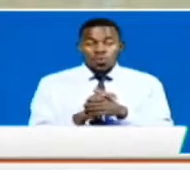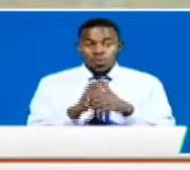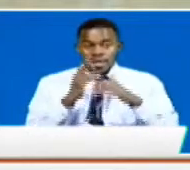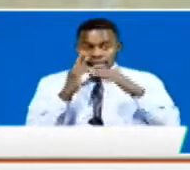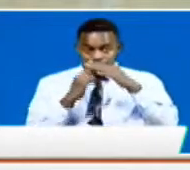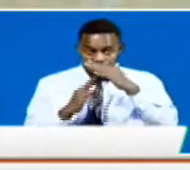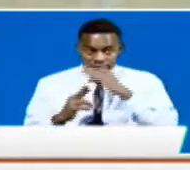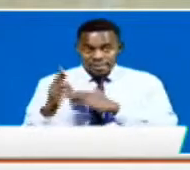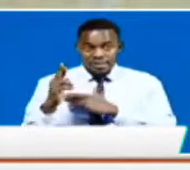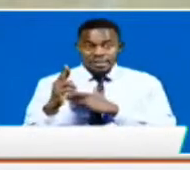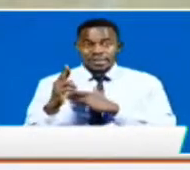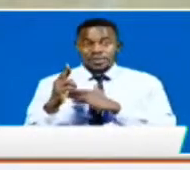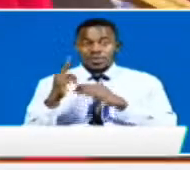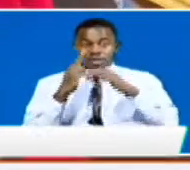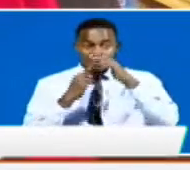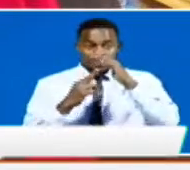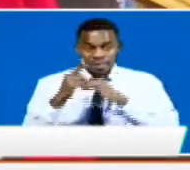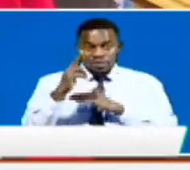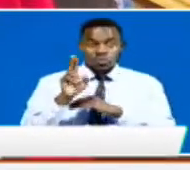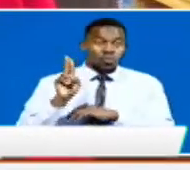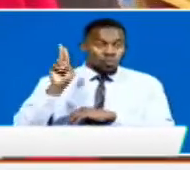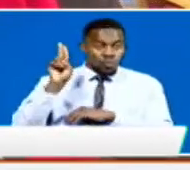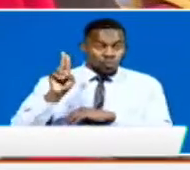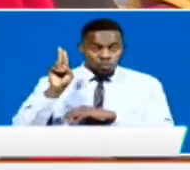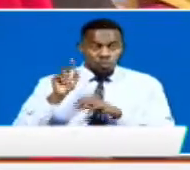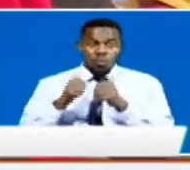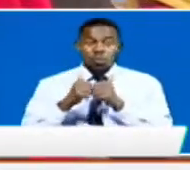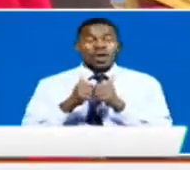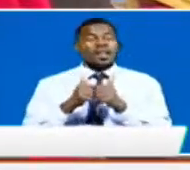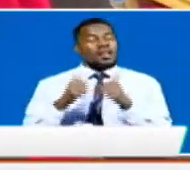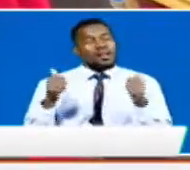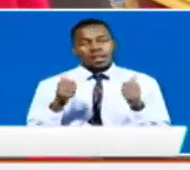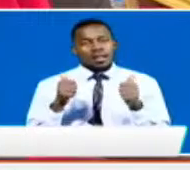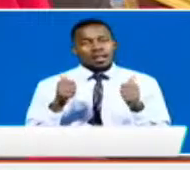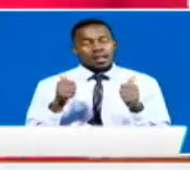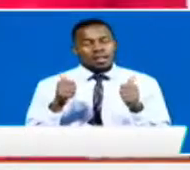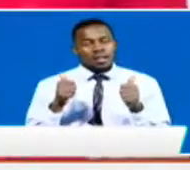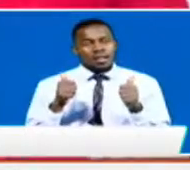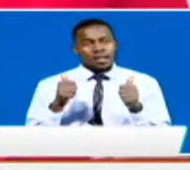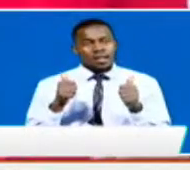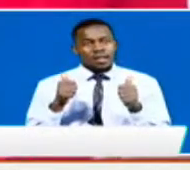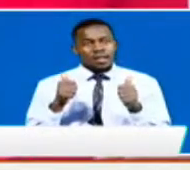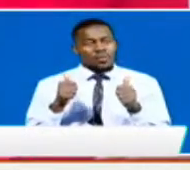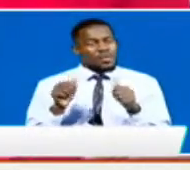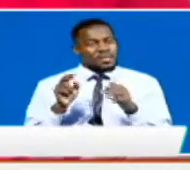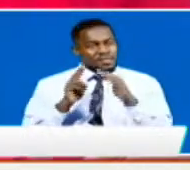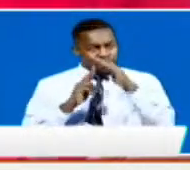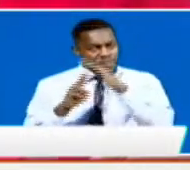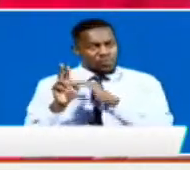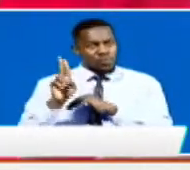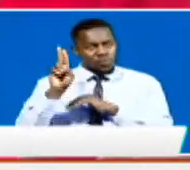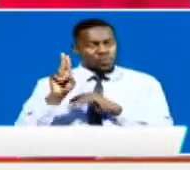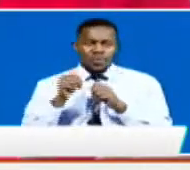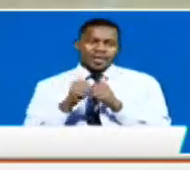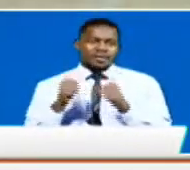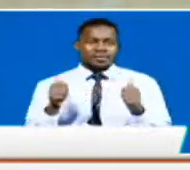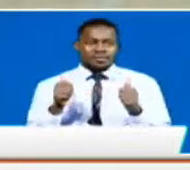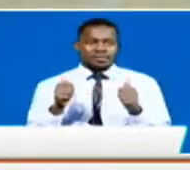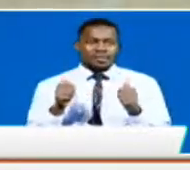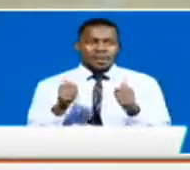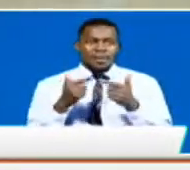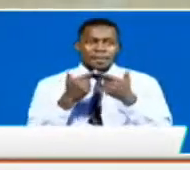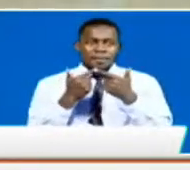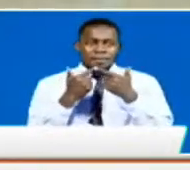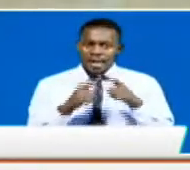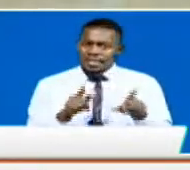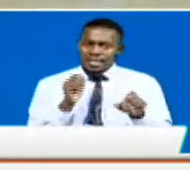we will respect and accord His Excellency President Uhuru Kenyatta all the respect that he deserves as an elder and as a former president. But we will